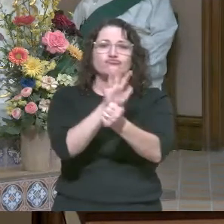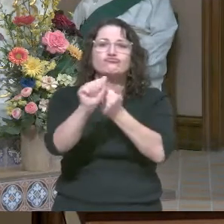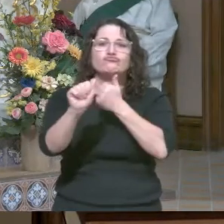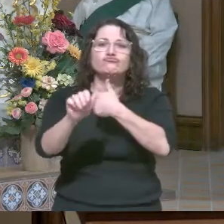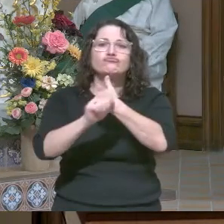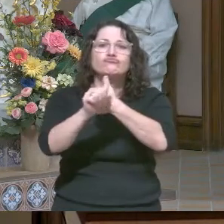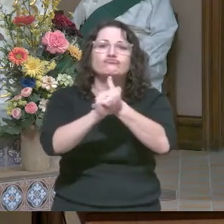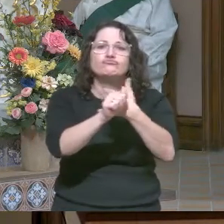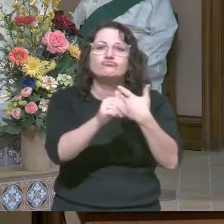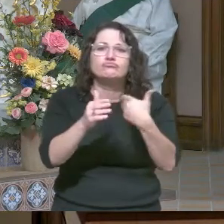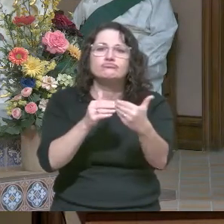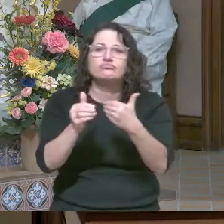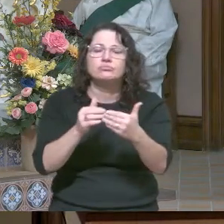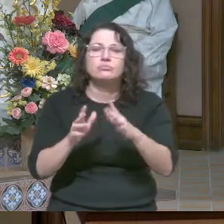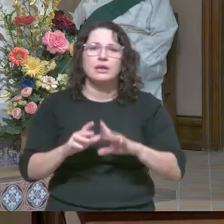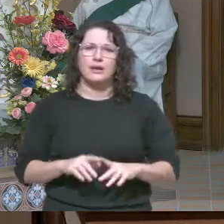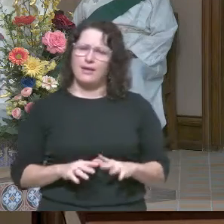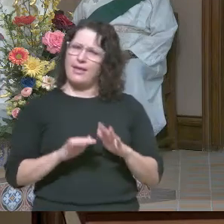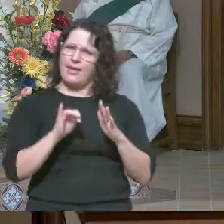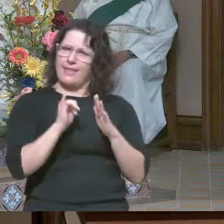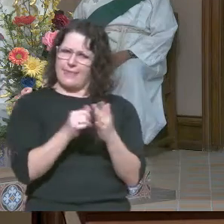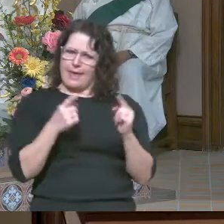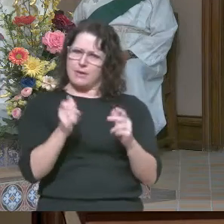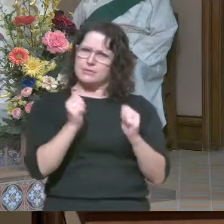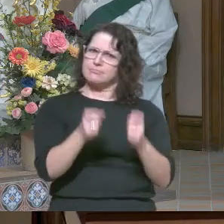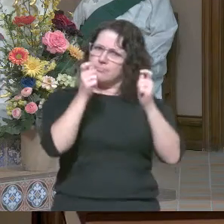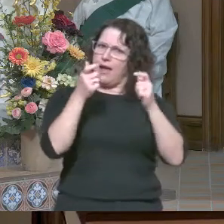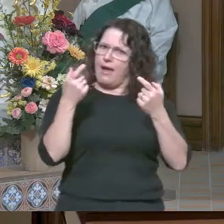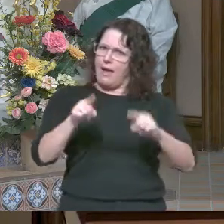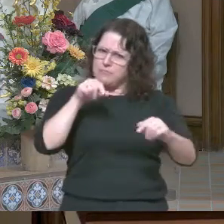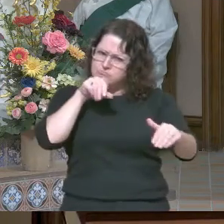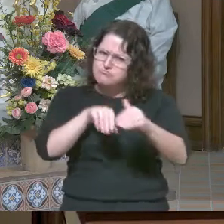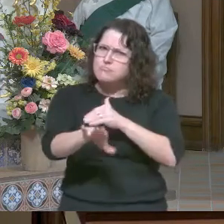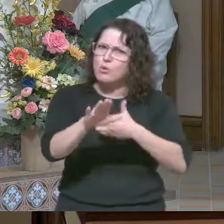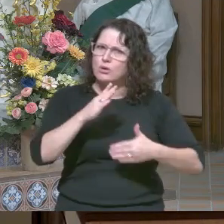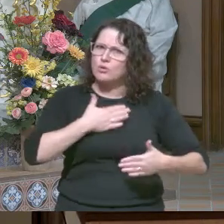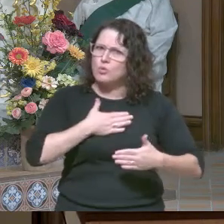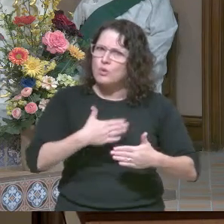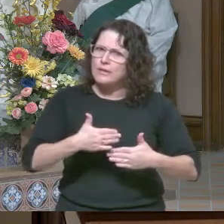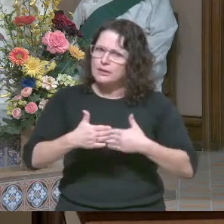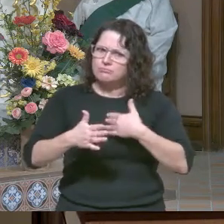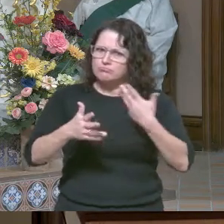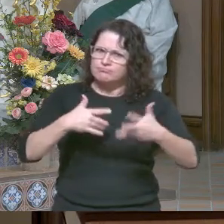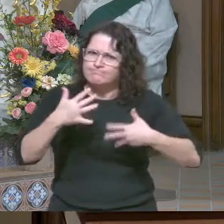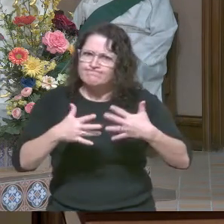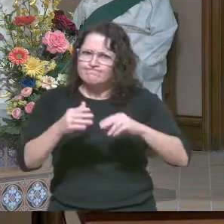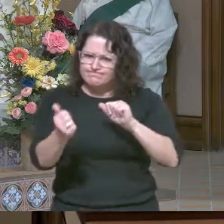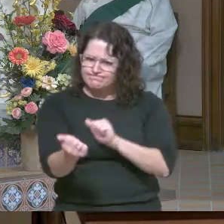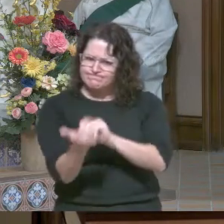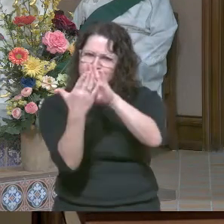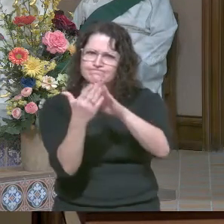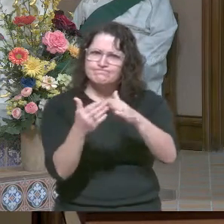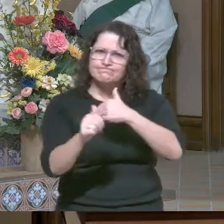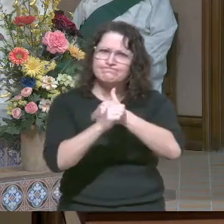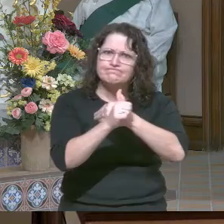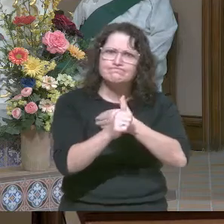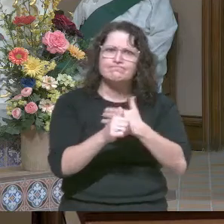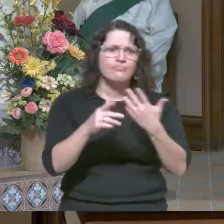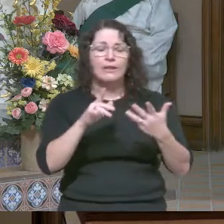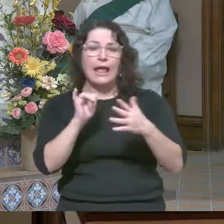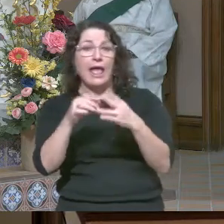I don't think that happens, that spontaneous. Obviously what happened that day, people sprung into action